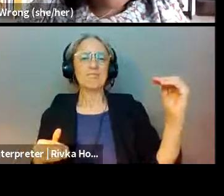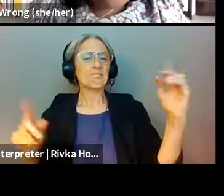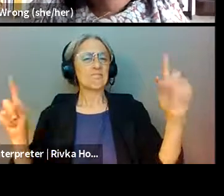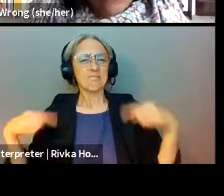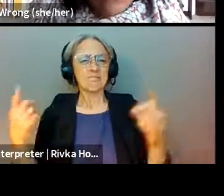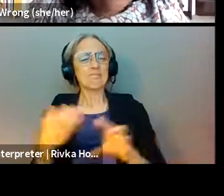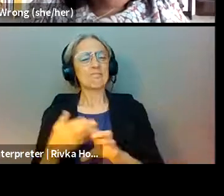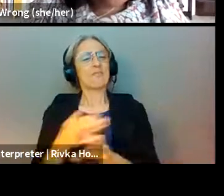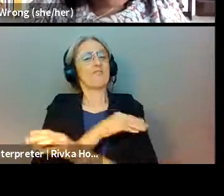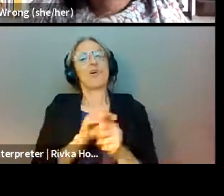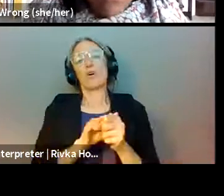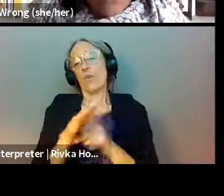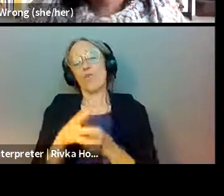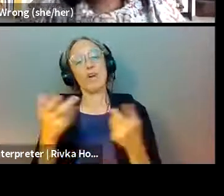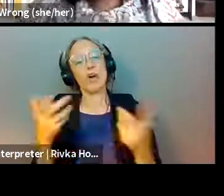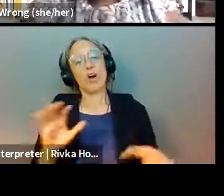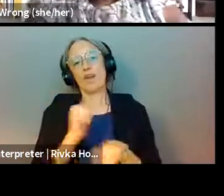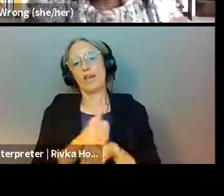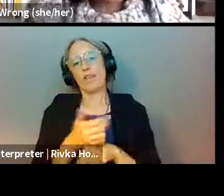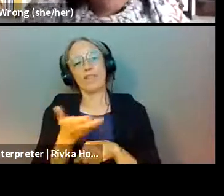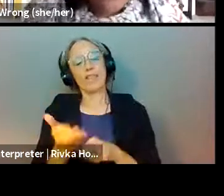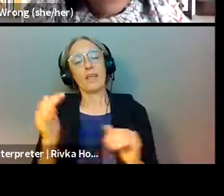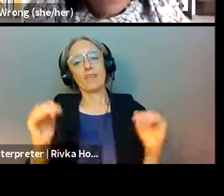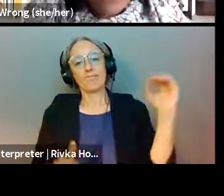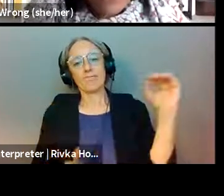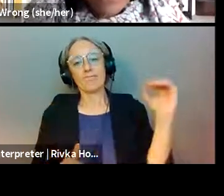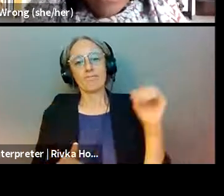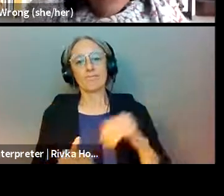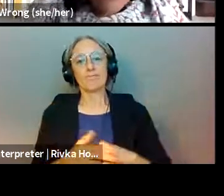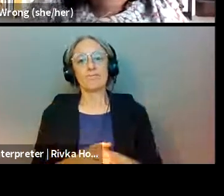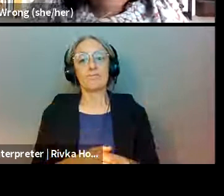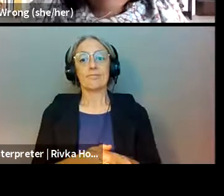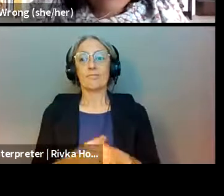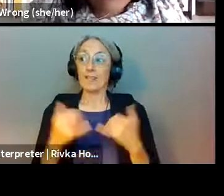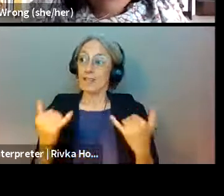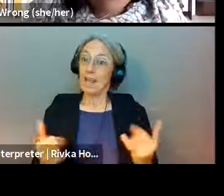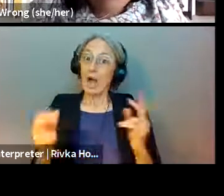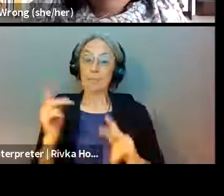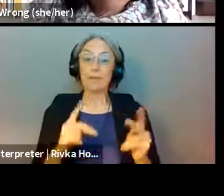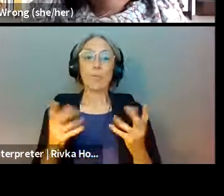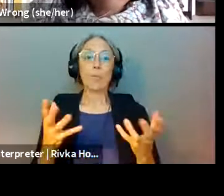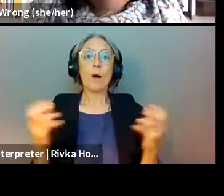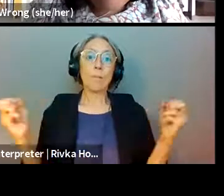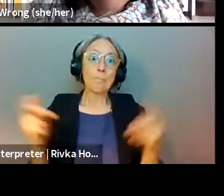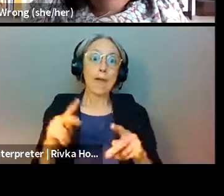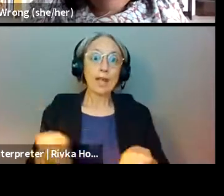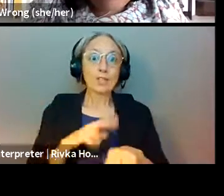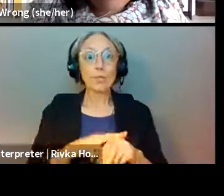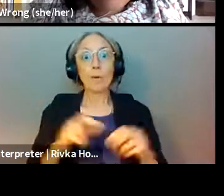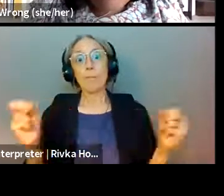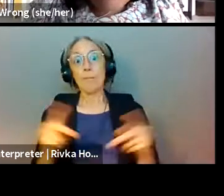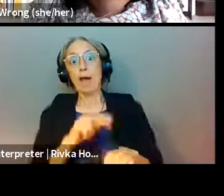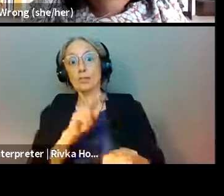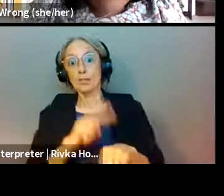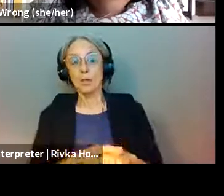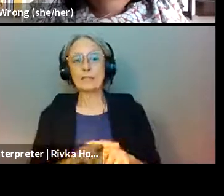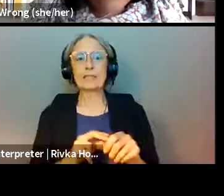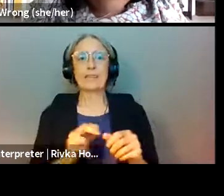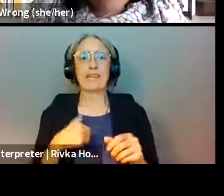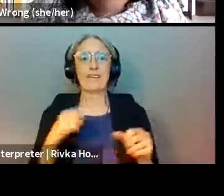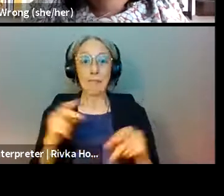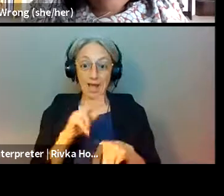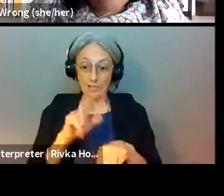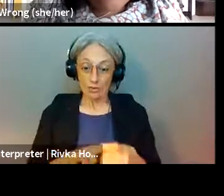huge push to like go back to normal, that will be deadly. And that will be deadly for the most